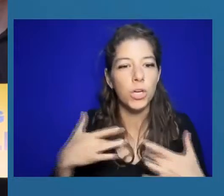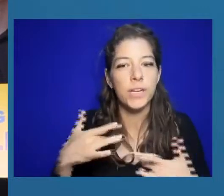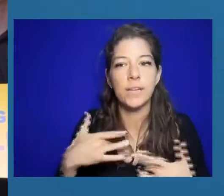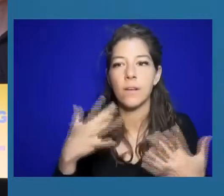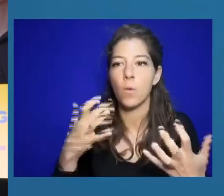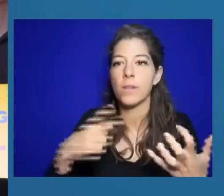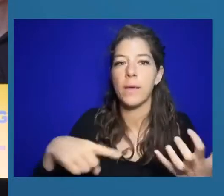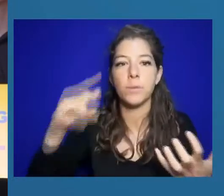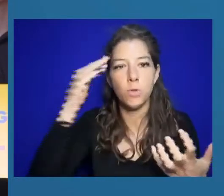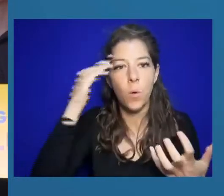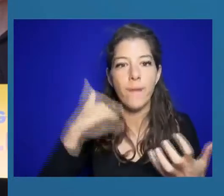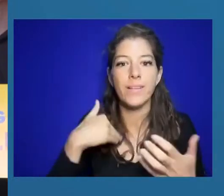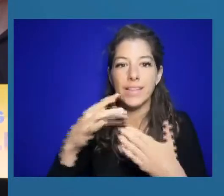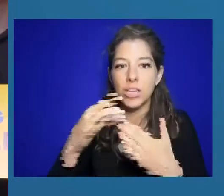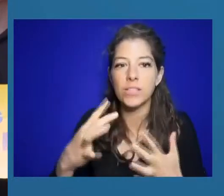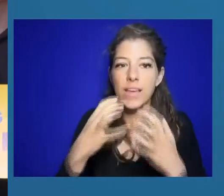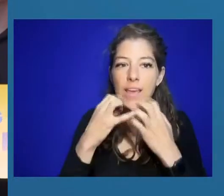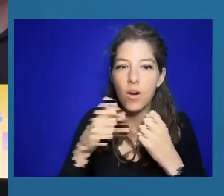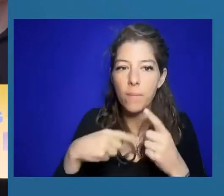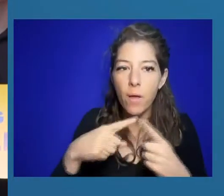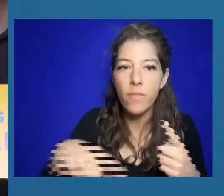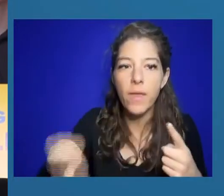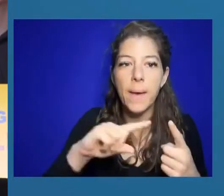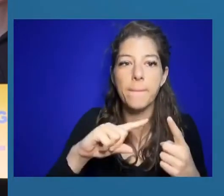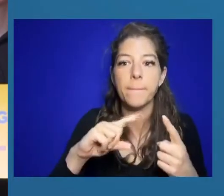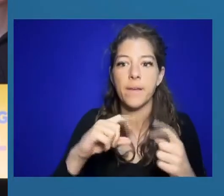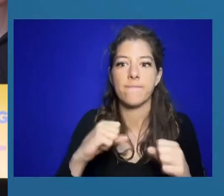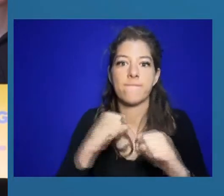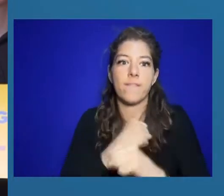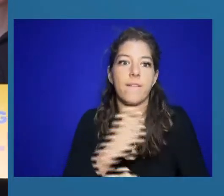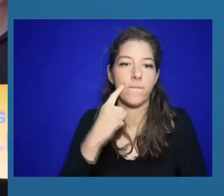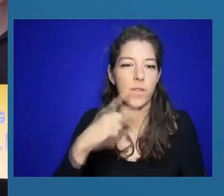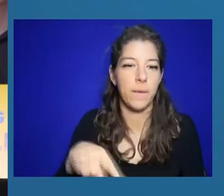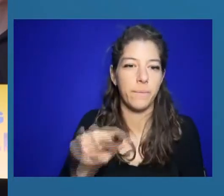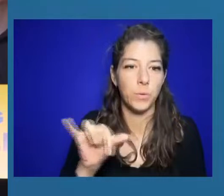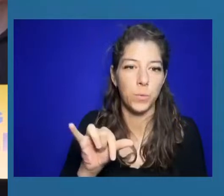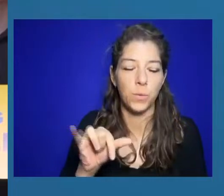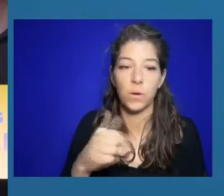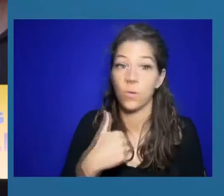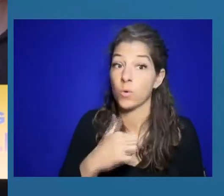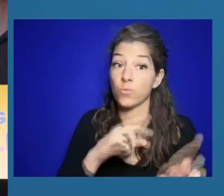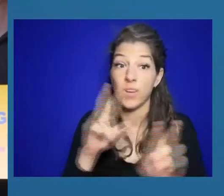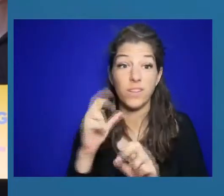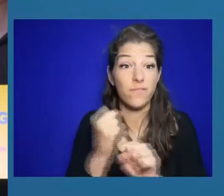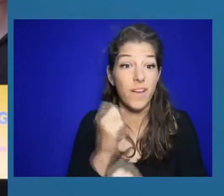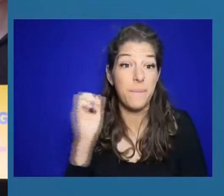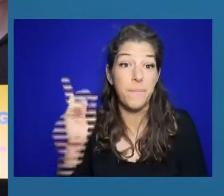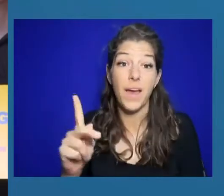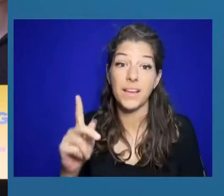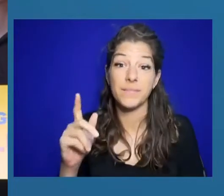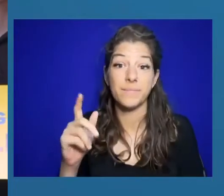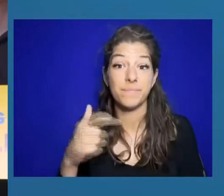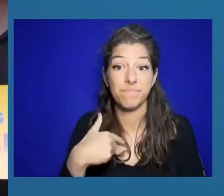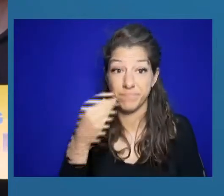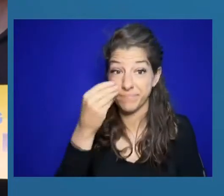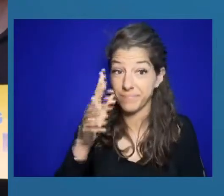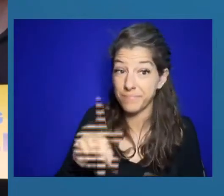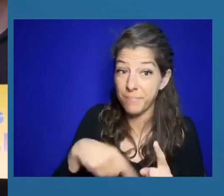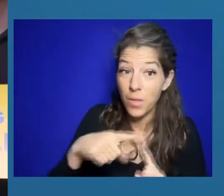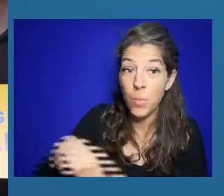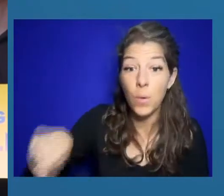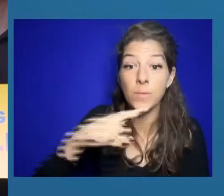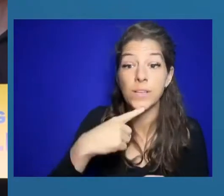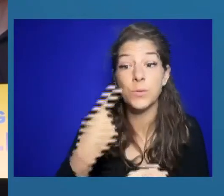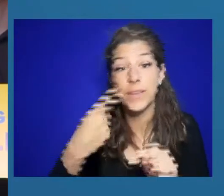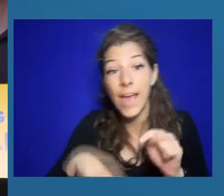who care about them deeply, but also fight like hell for them. And we are ready to fight back. And I don't care about those who say you can't do